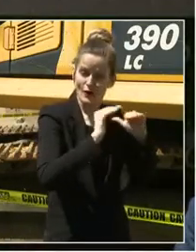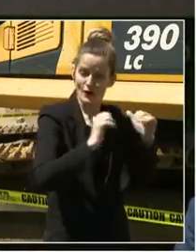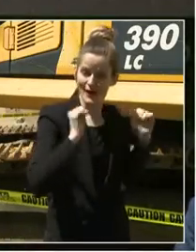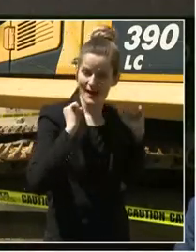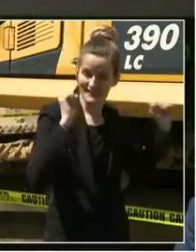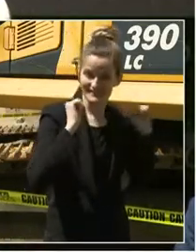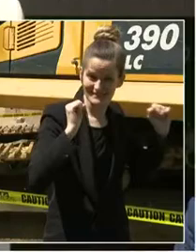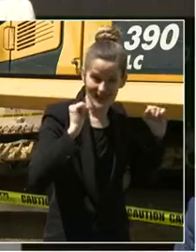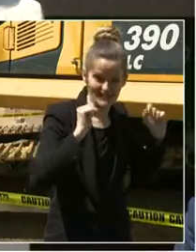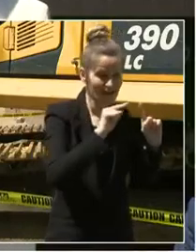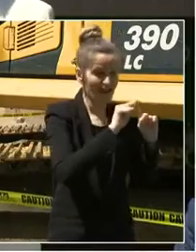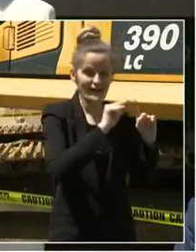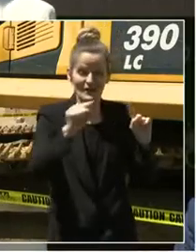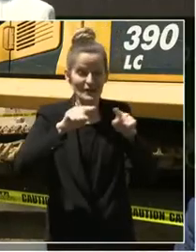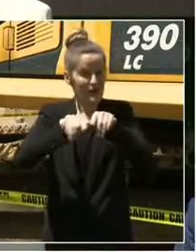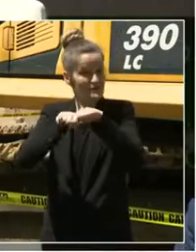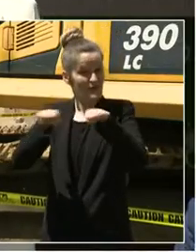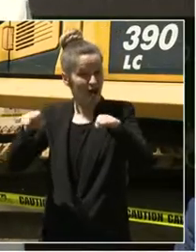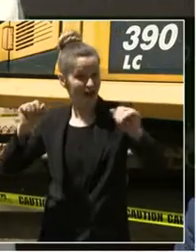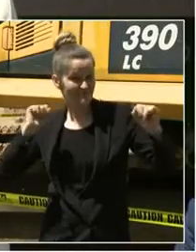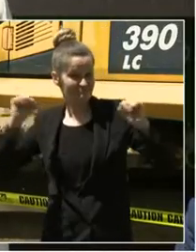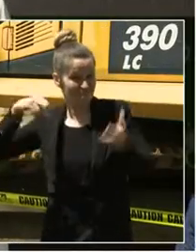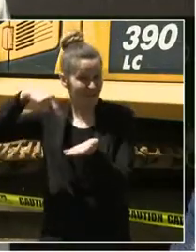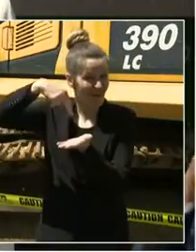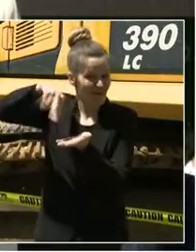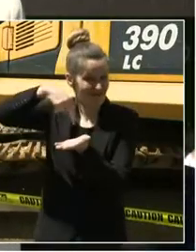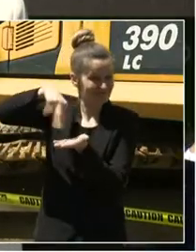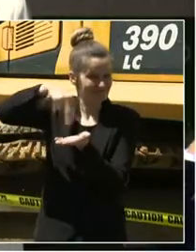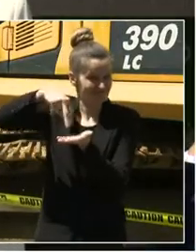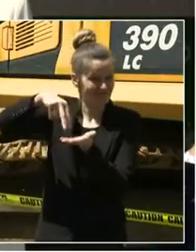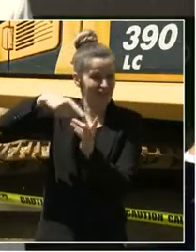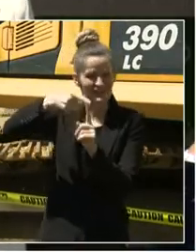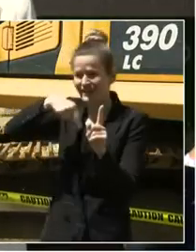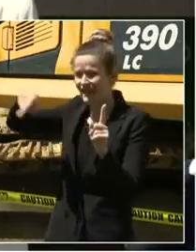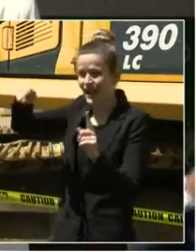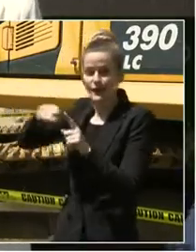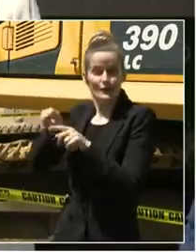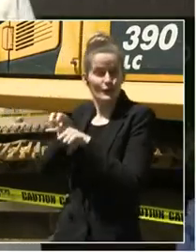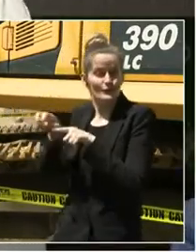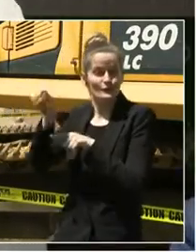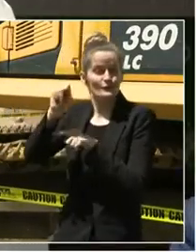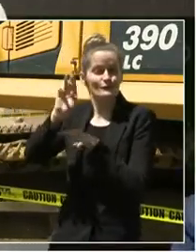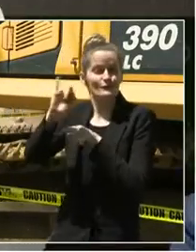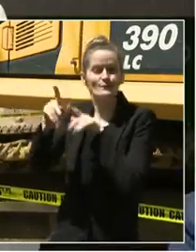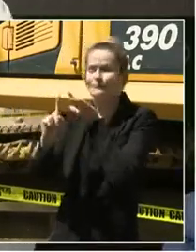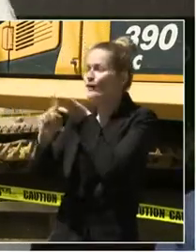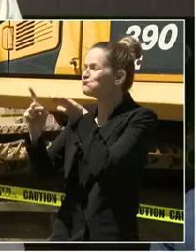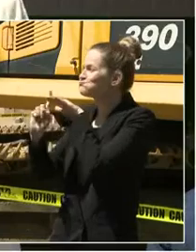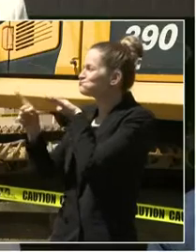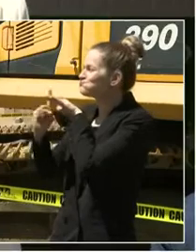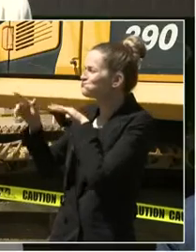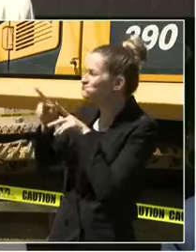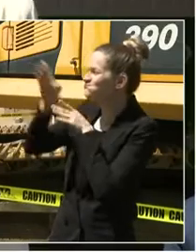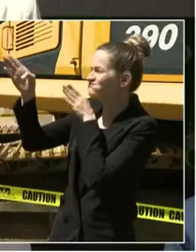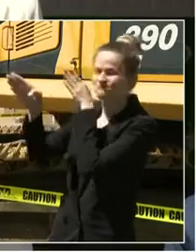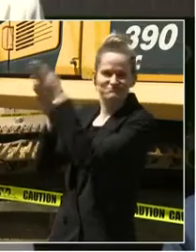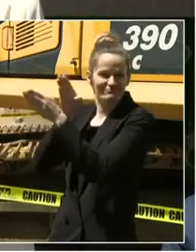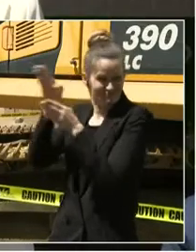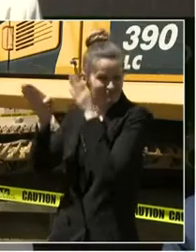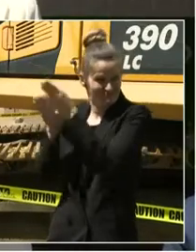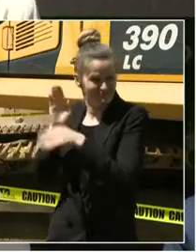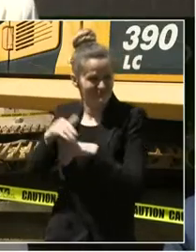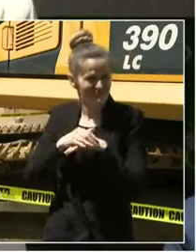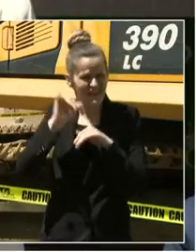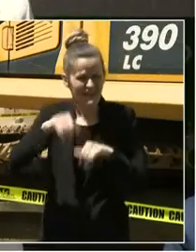crafting and trips, we have bonded. I'm looking forward to coming to the